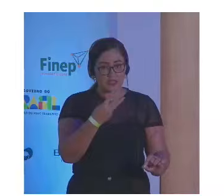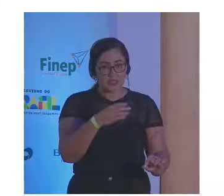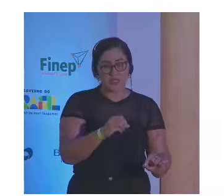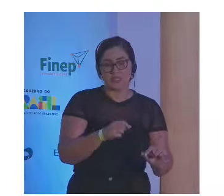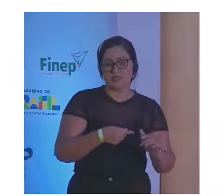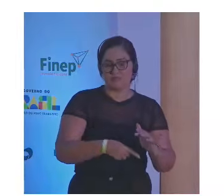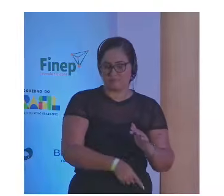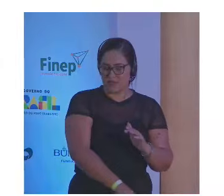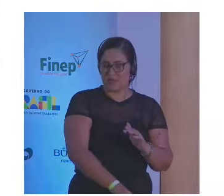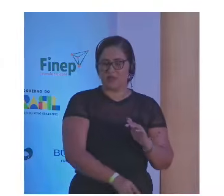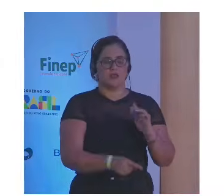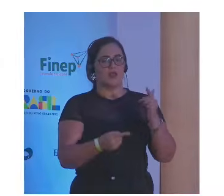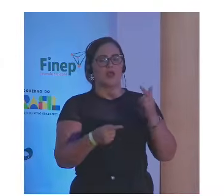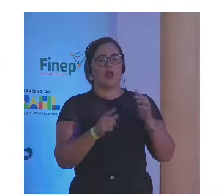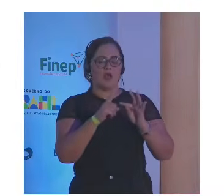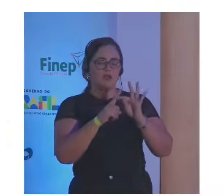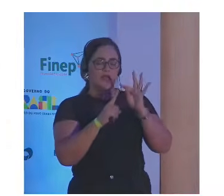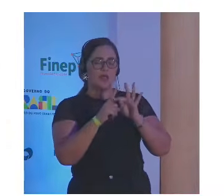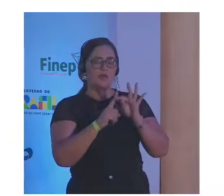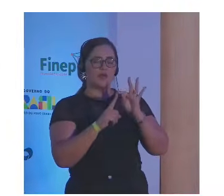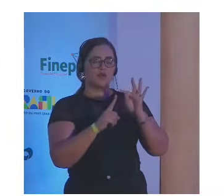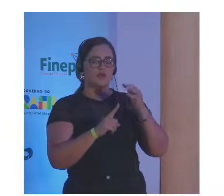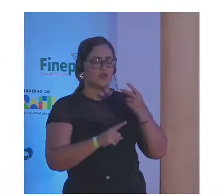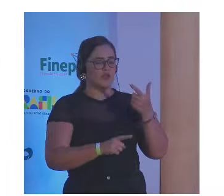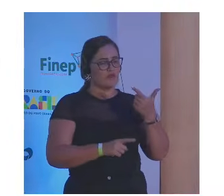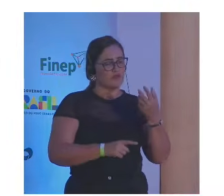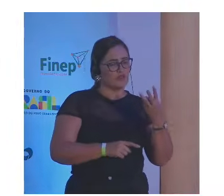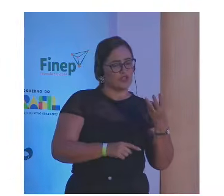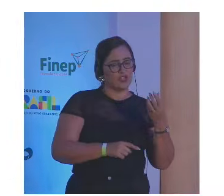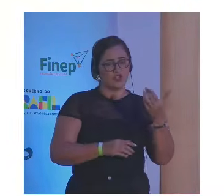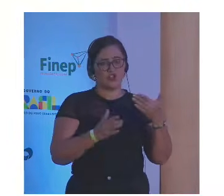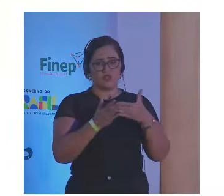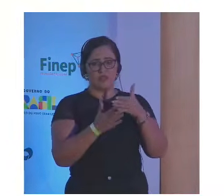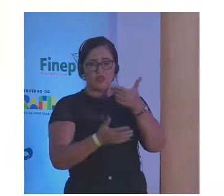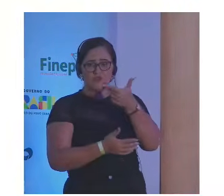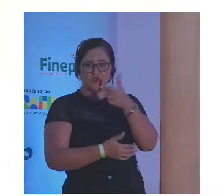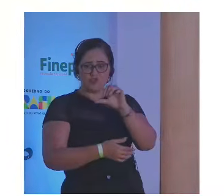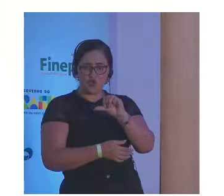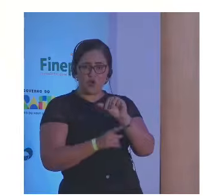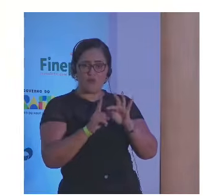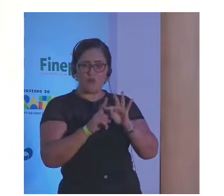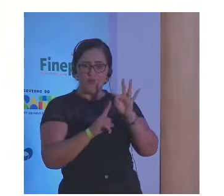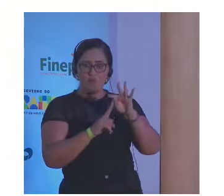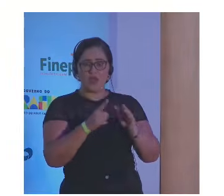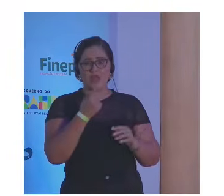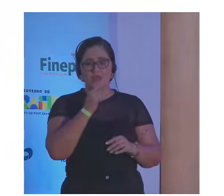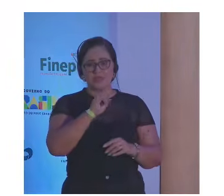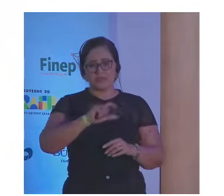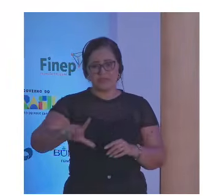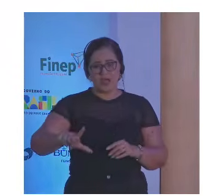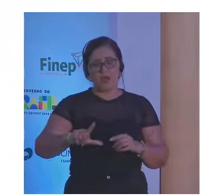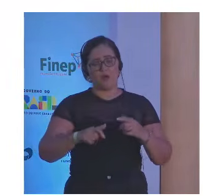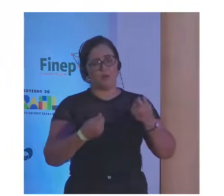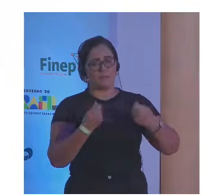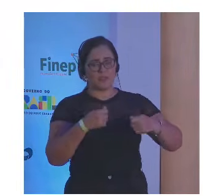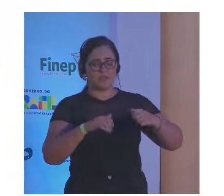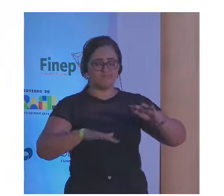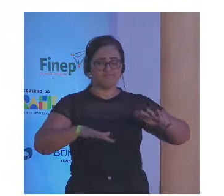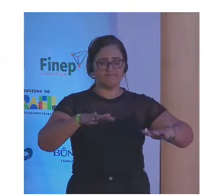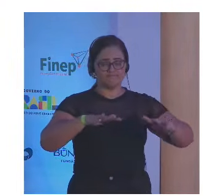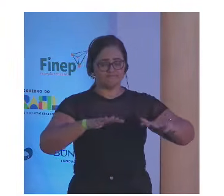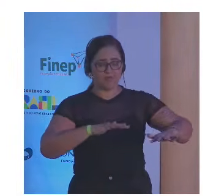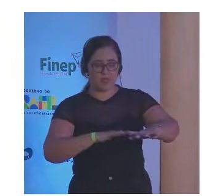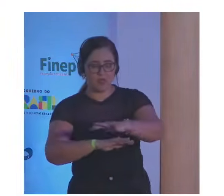between 23 and 29 degrees. So salinity should be stable, and the ideal one is somewhere around 32 to